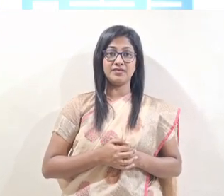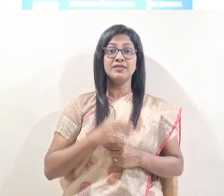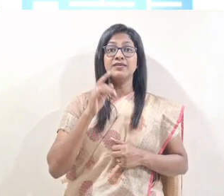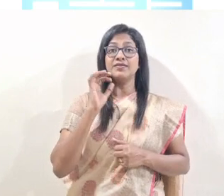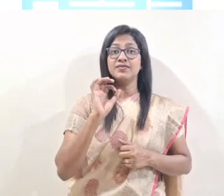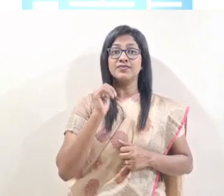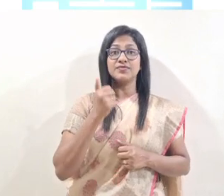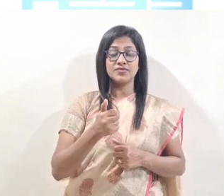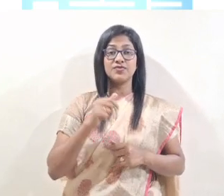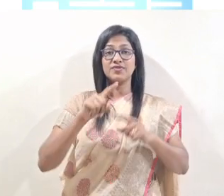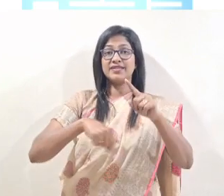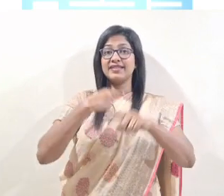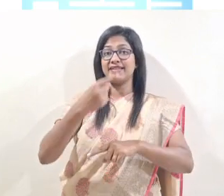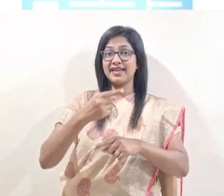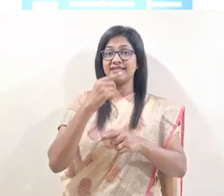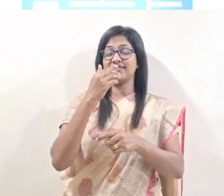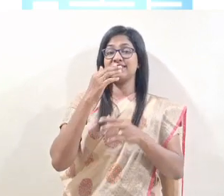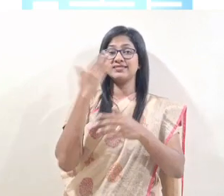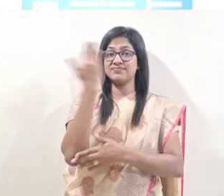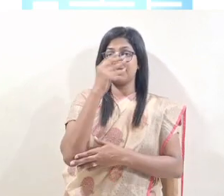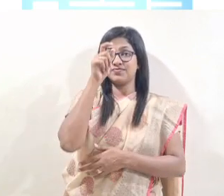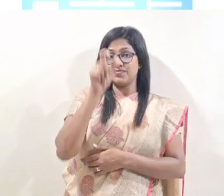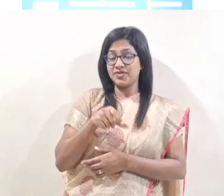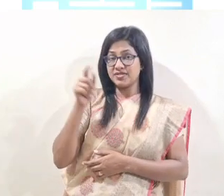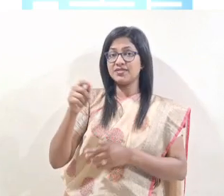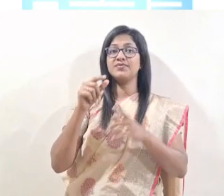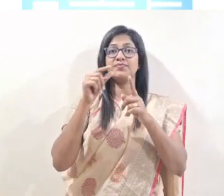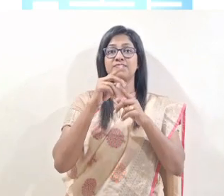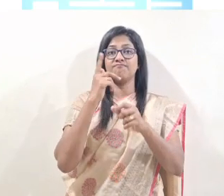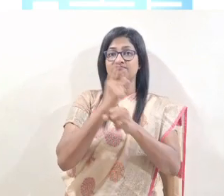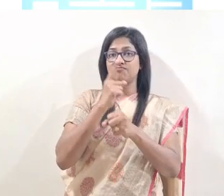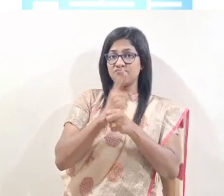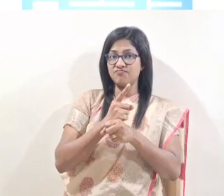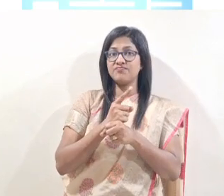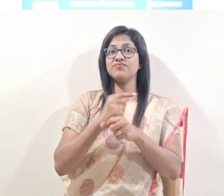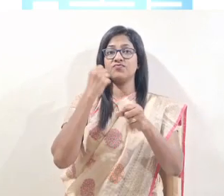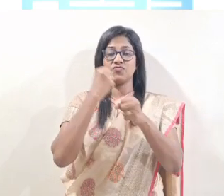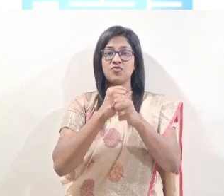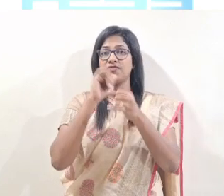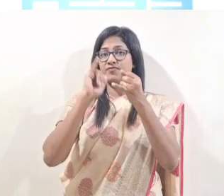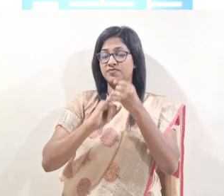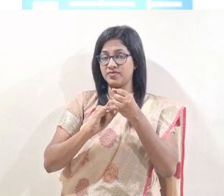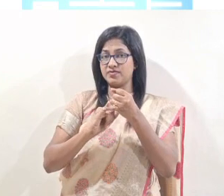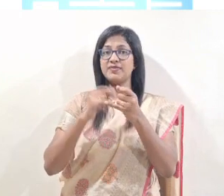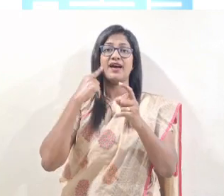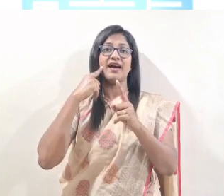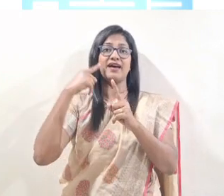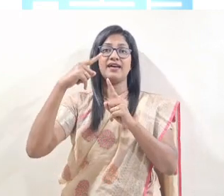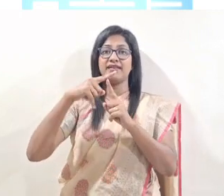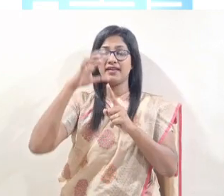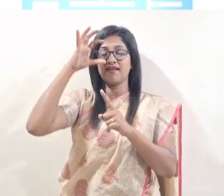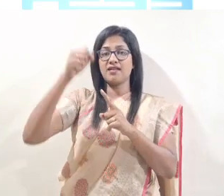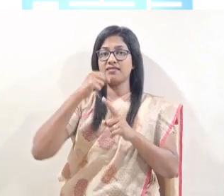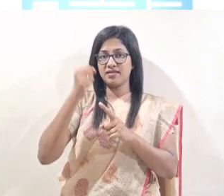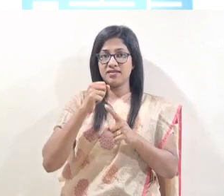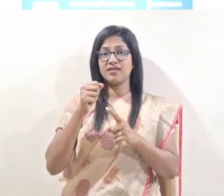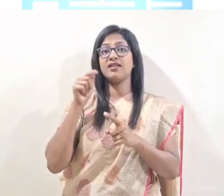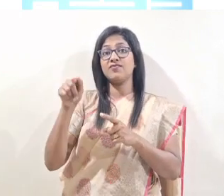So our next speaker is Professor Gaurav Srivastav from the IIT Gandhinagar, and he is a civil